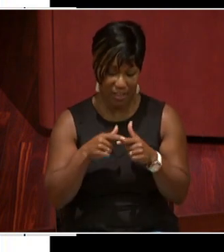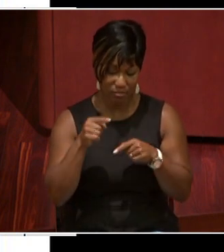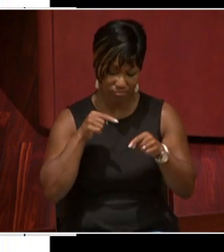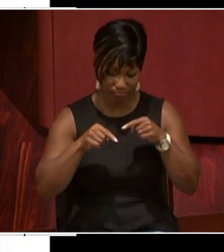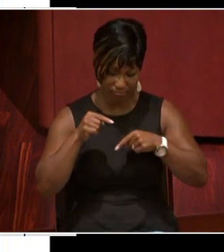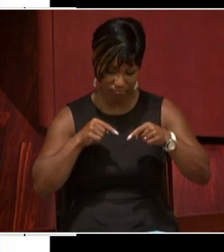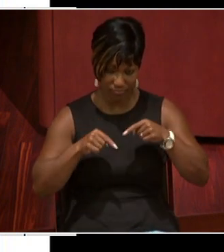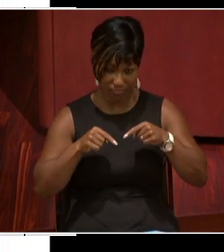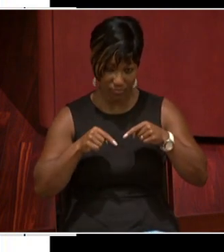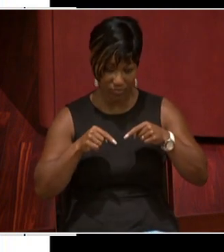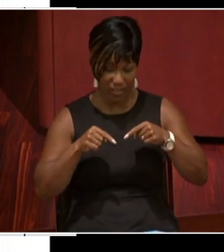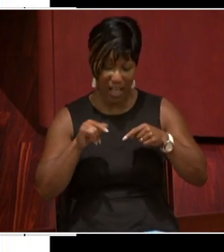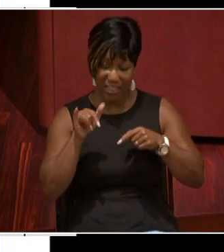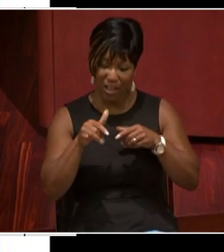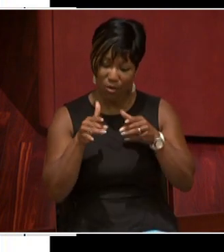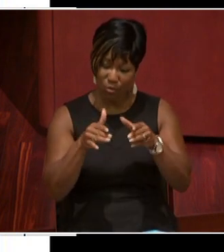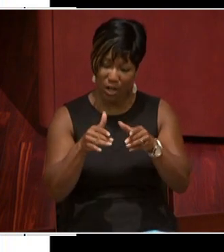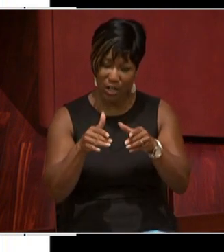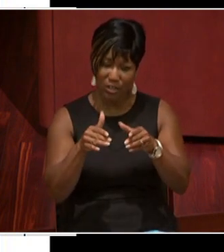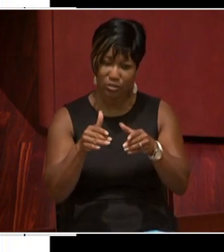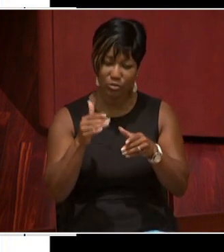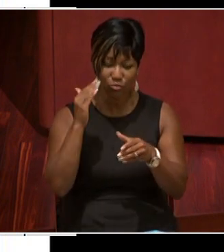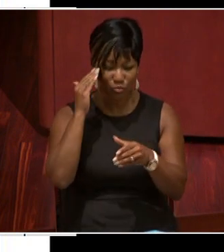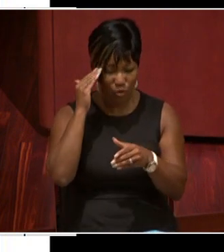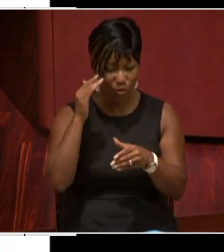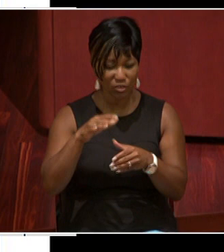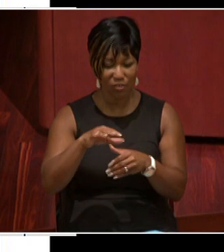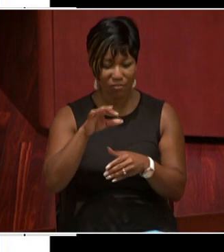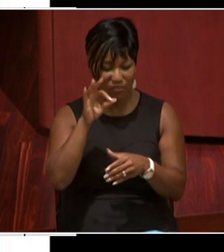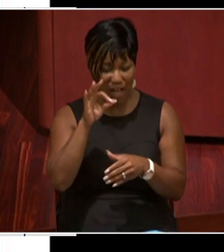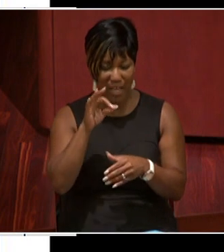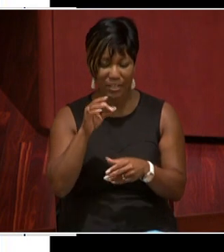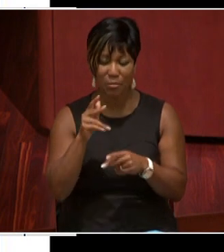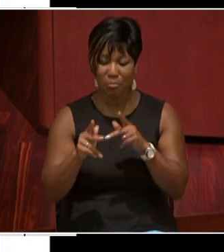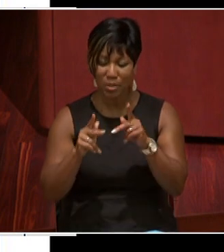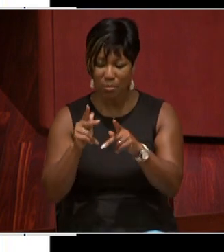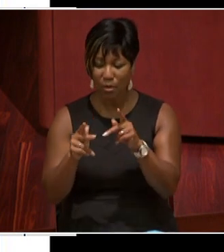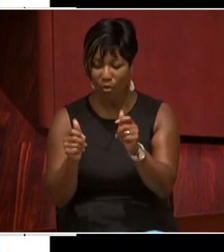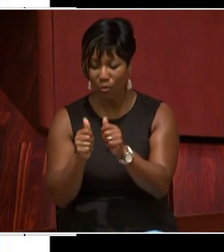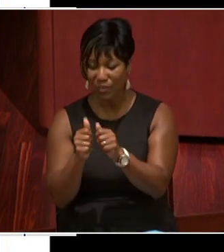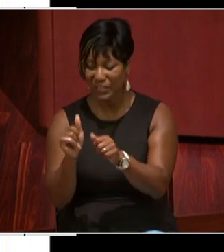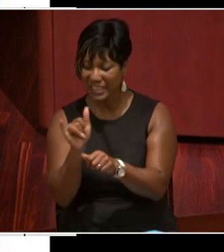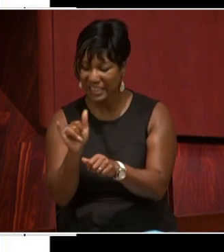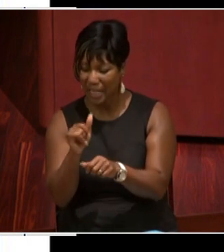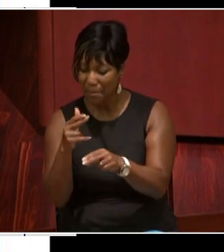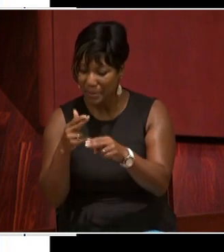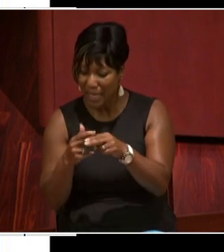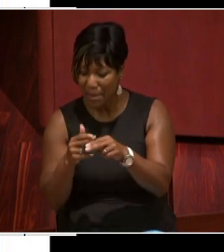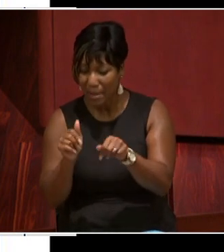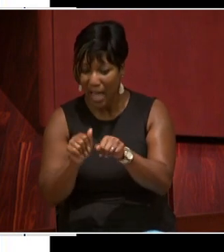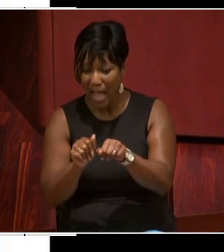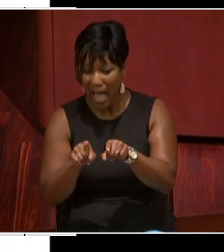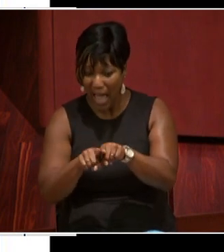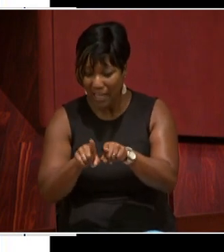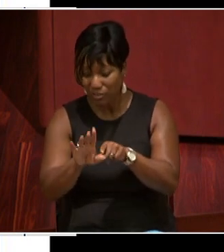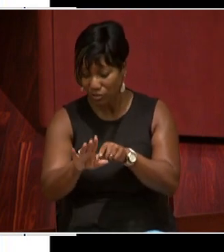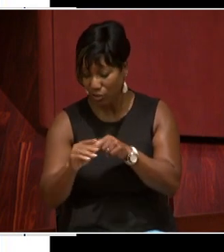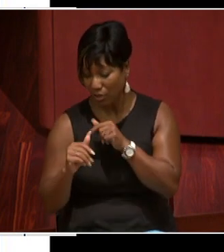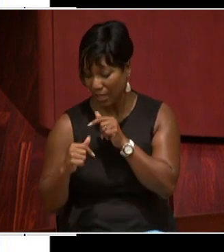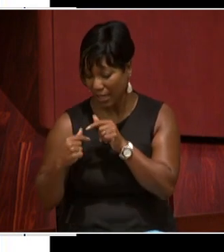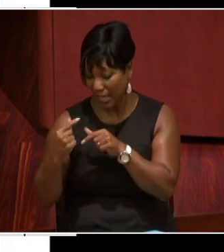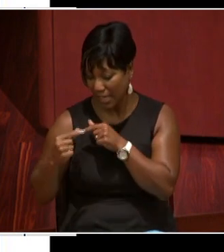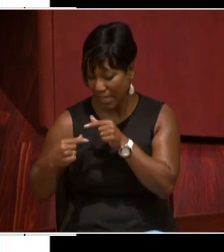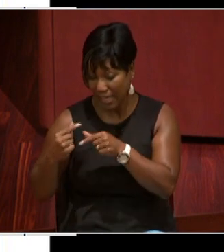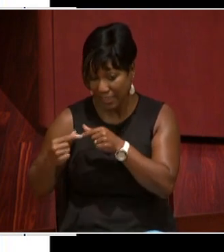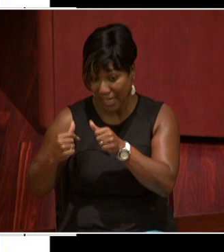ensure that you are finding not just people that have the names of your ancestors, but they are actually your ancestors.